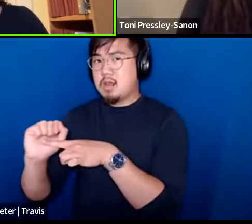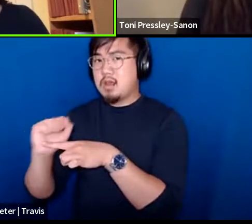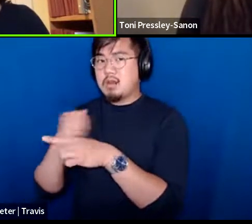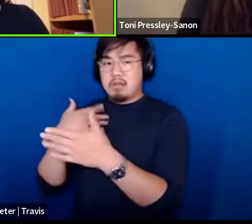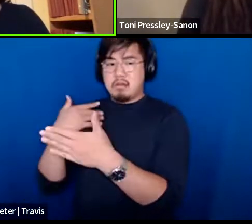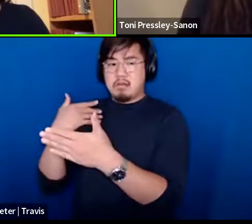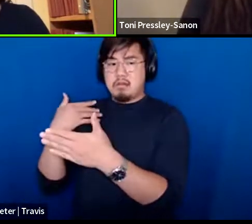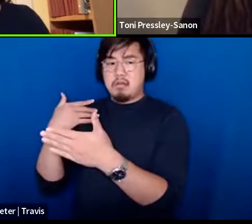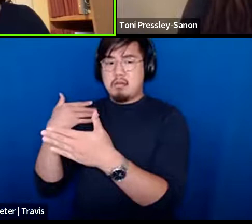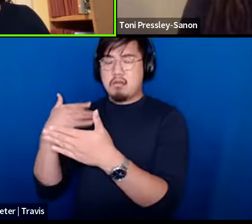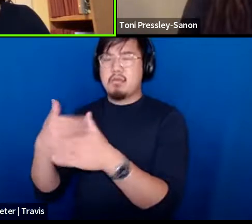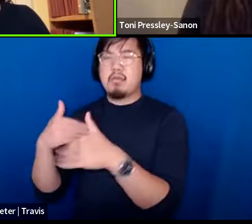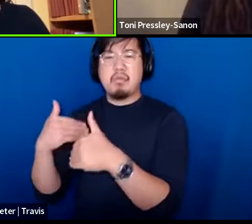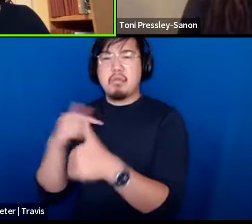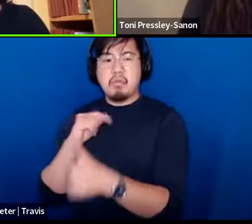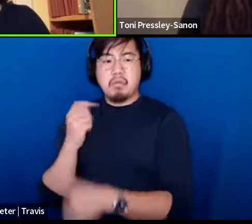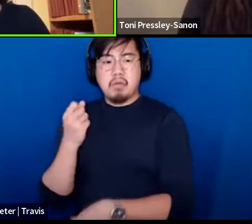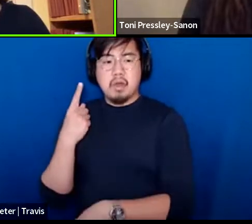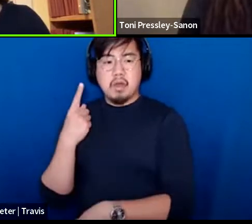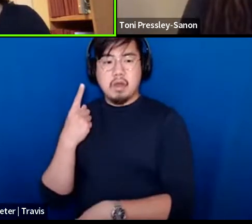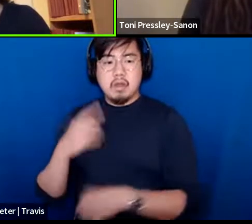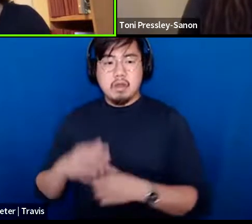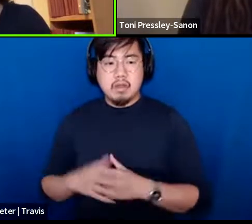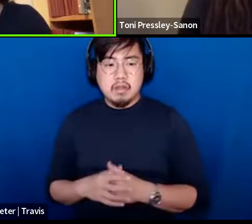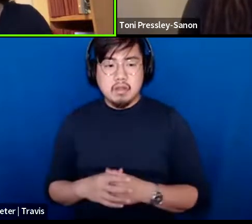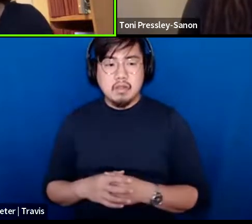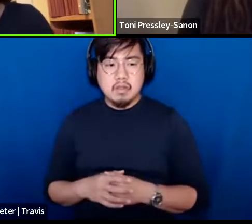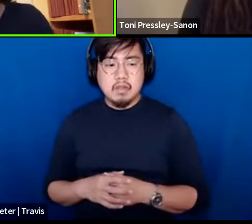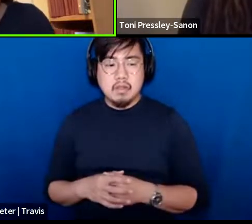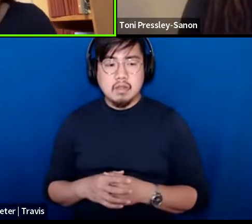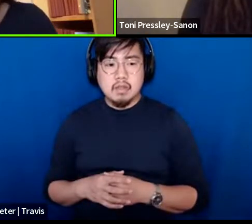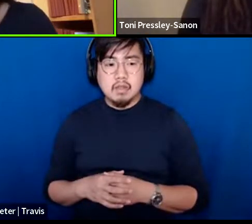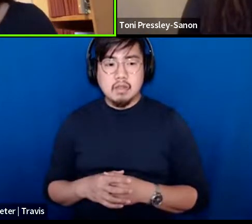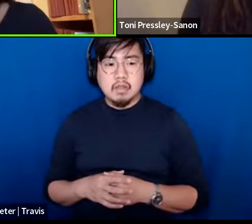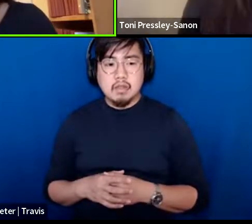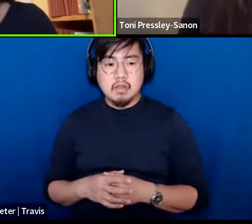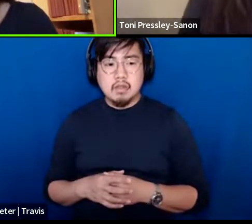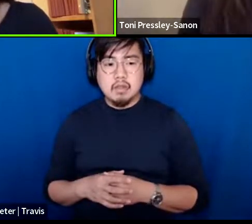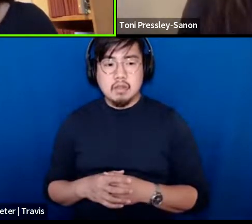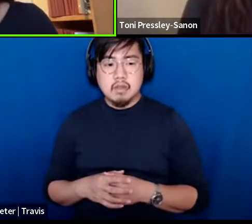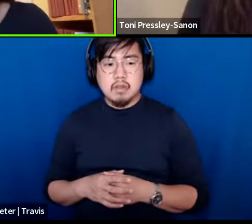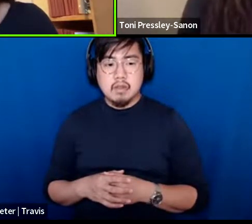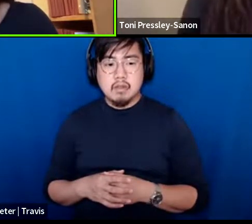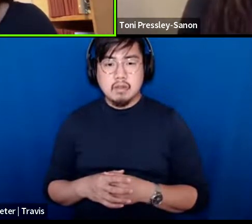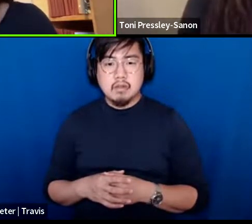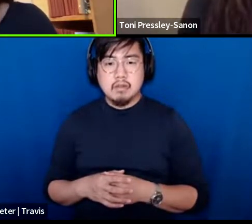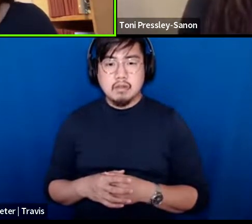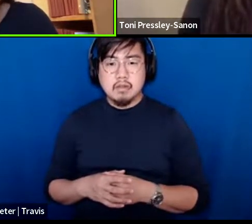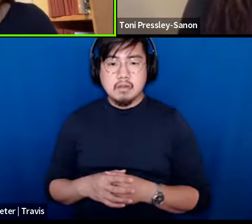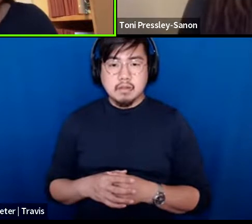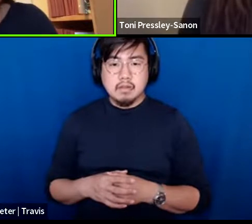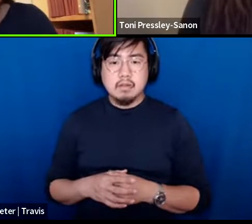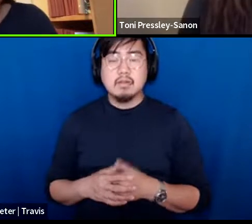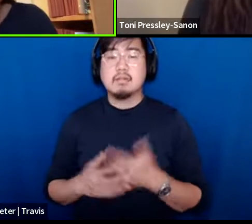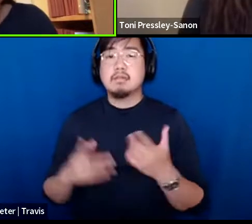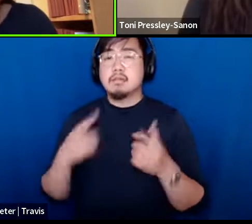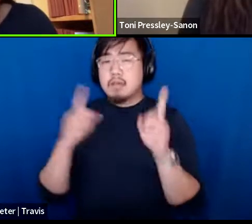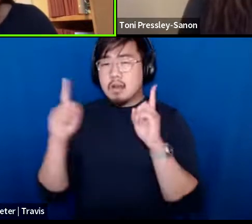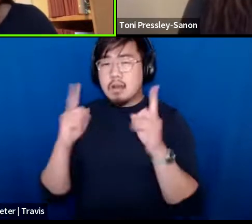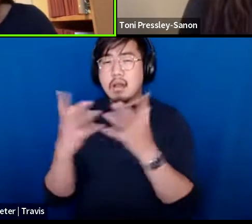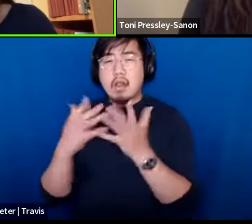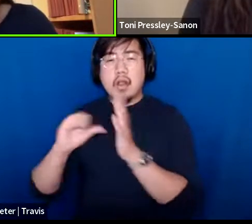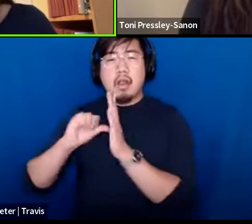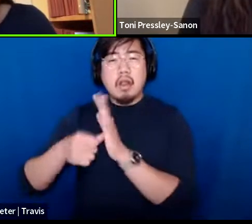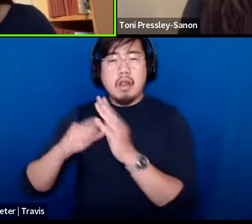say, as an academic, you know, in many ways I started off where you have heard a lot of emphasis, which is on